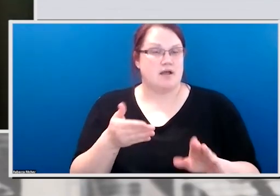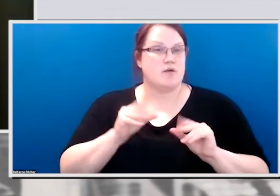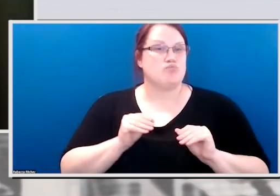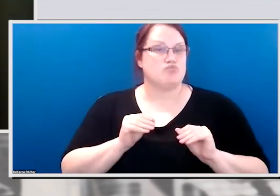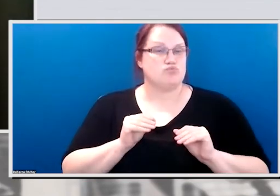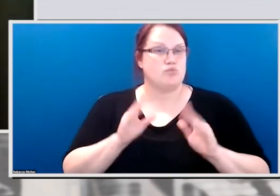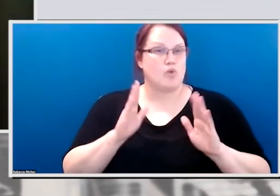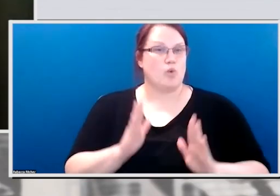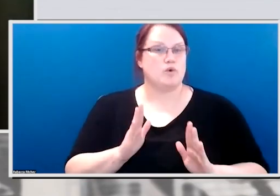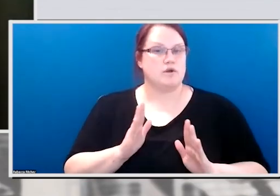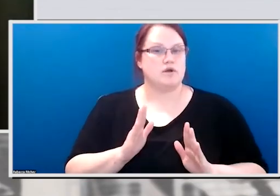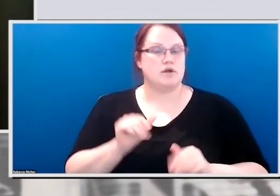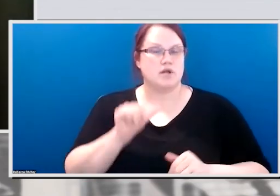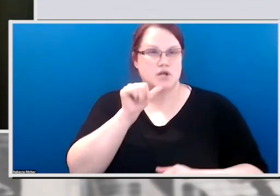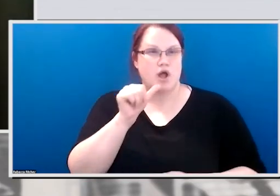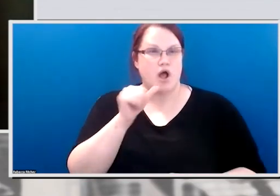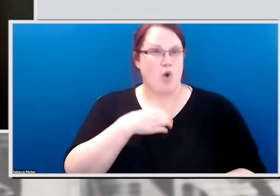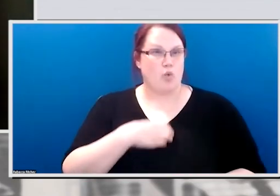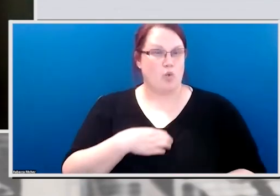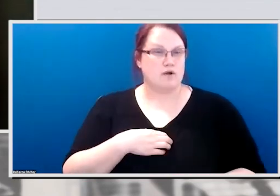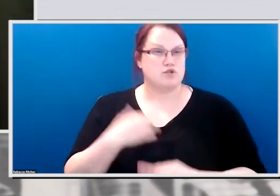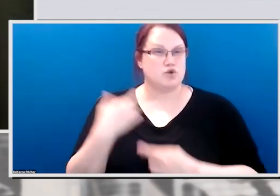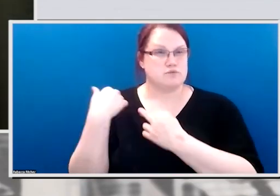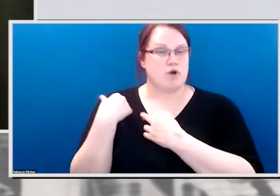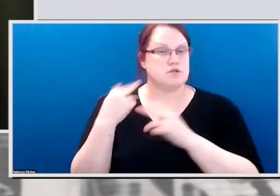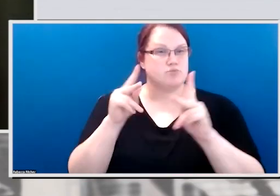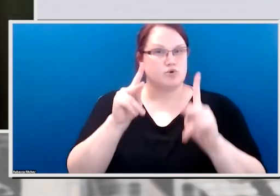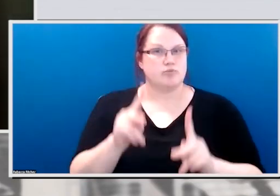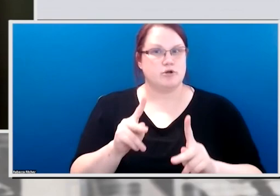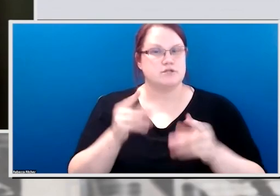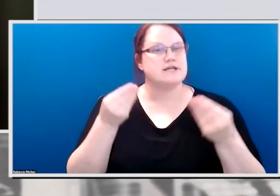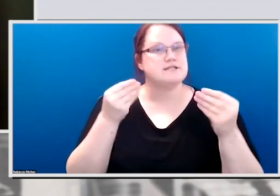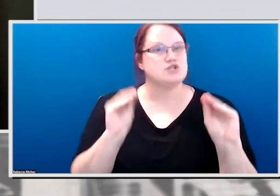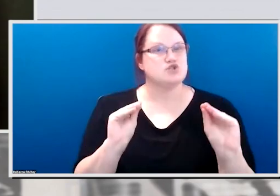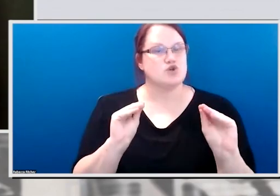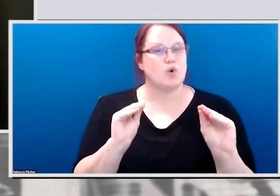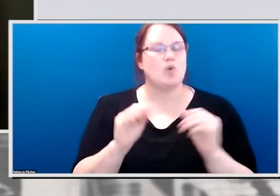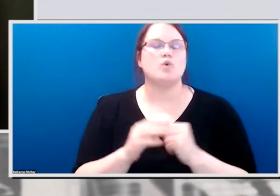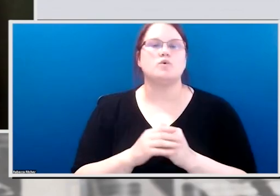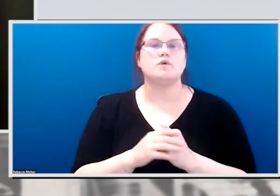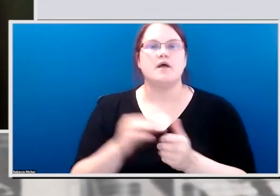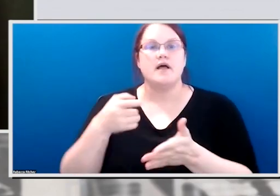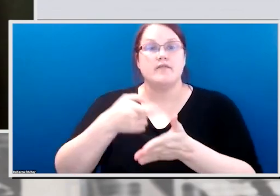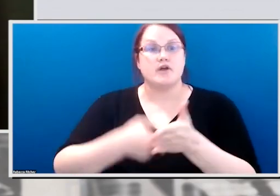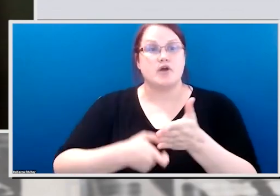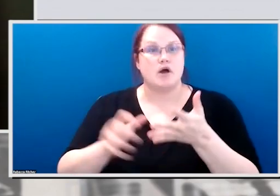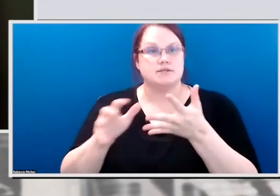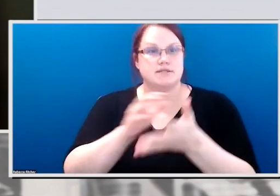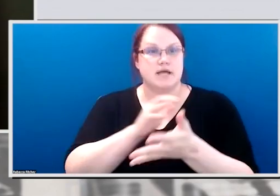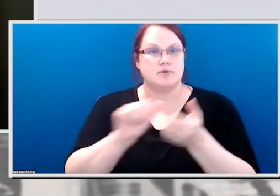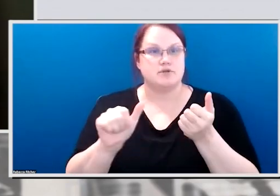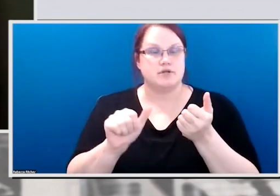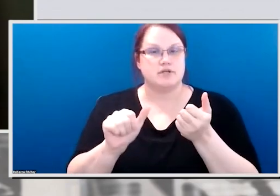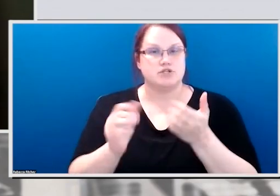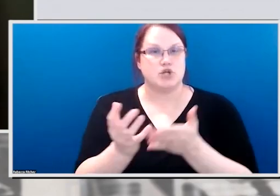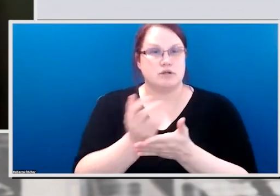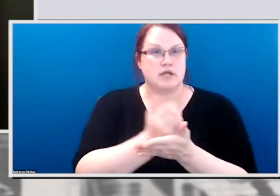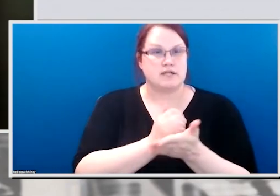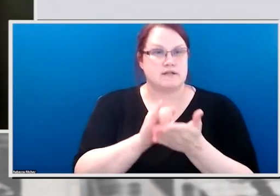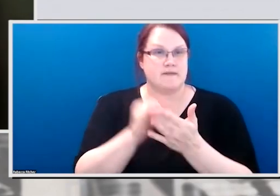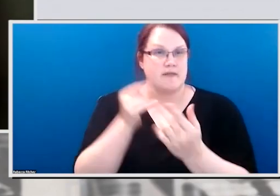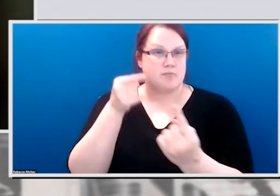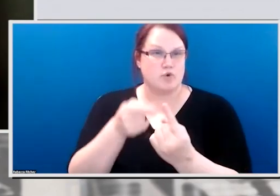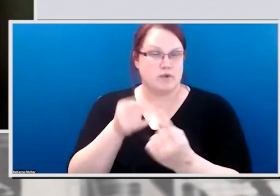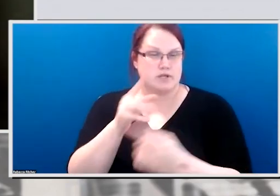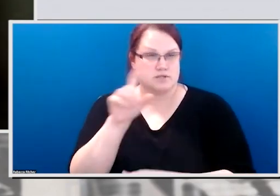it's not willed to a responsible person, is it sold and are the costs of the demolition recouped at that point, I think is